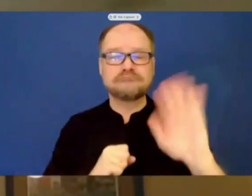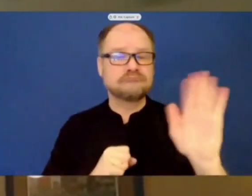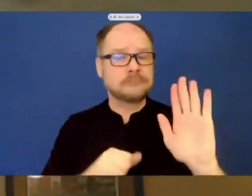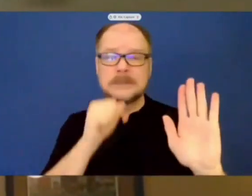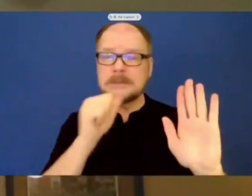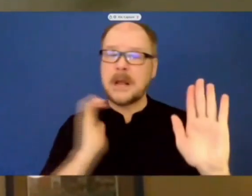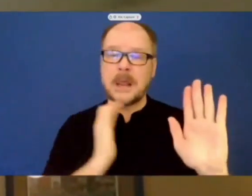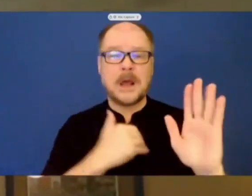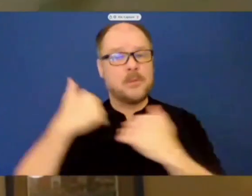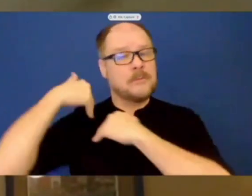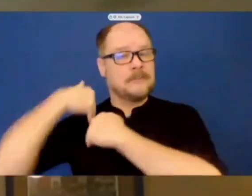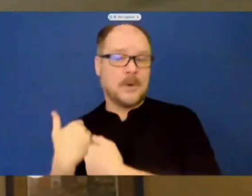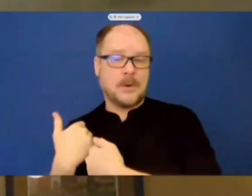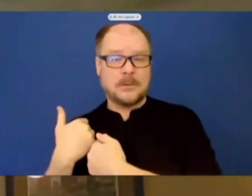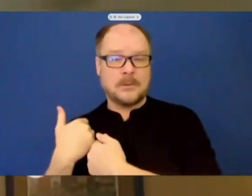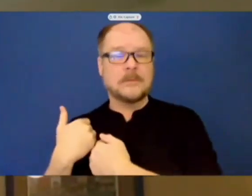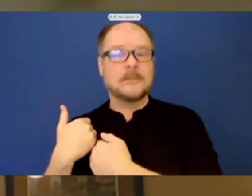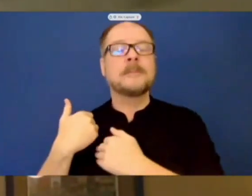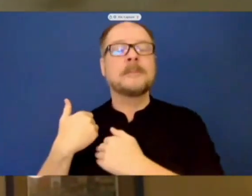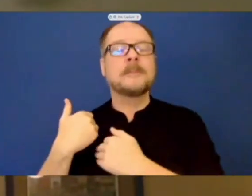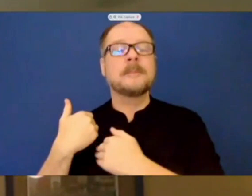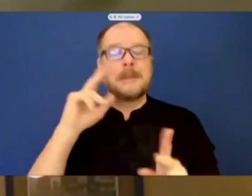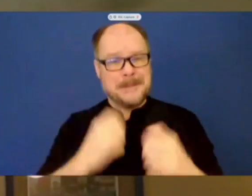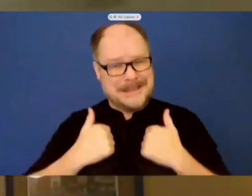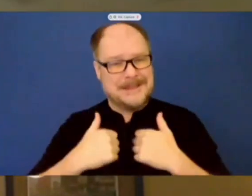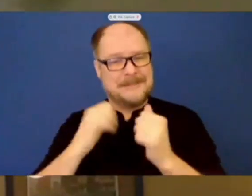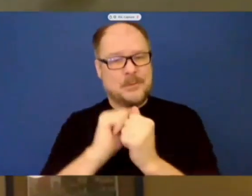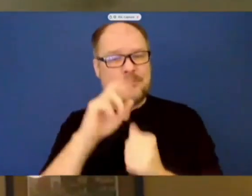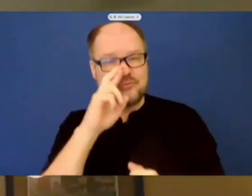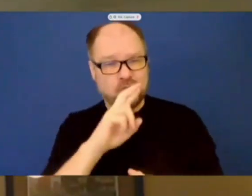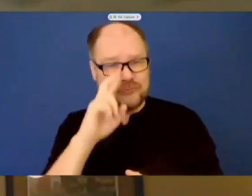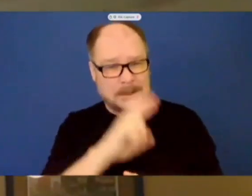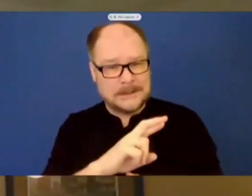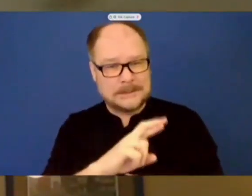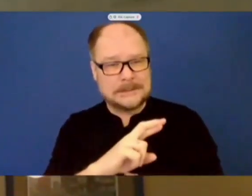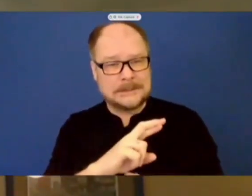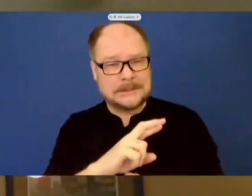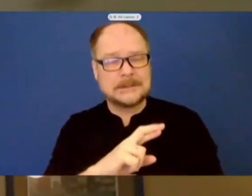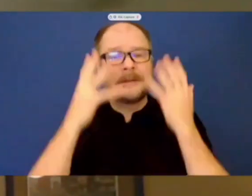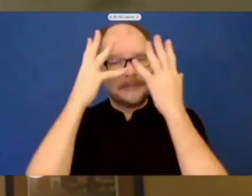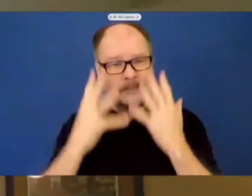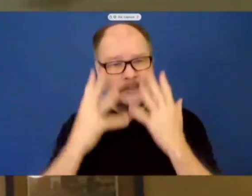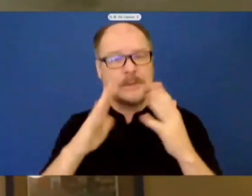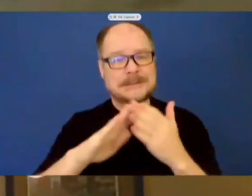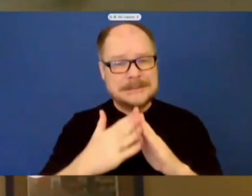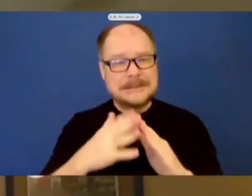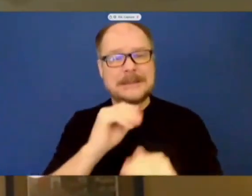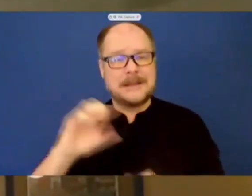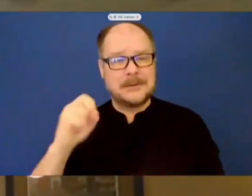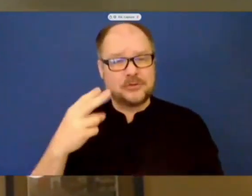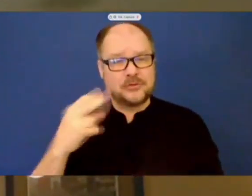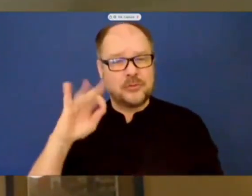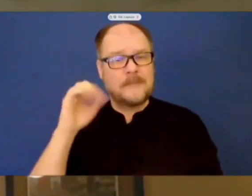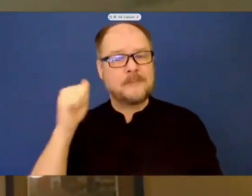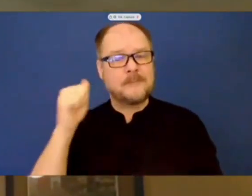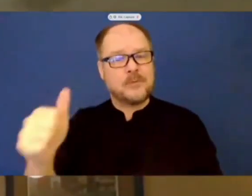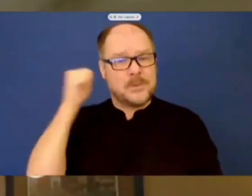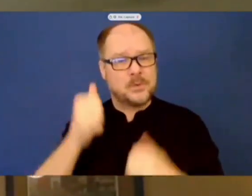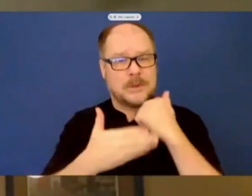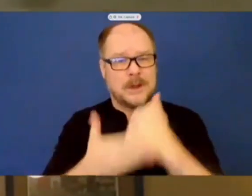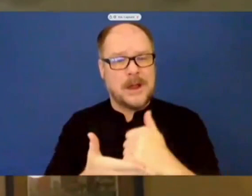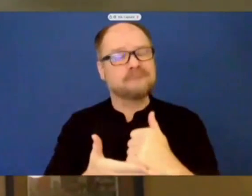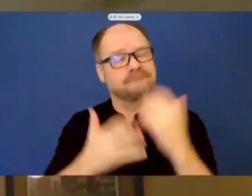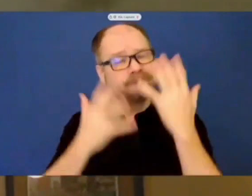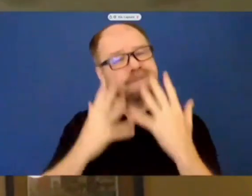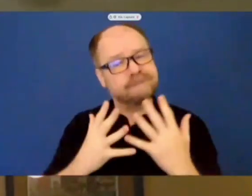when we have people living with rats, it is unfortunate that the city and the sheriff would refuse to help. It is particularly troubling since one of